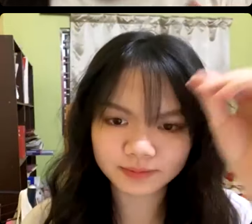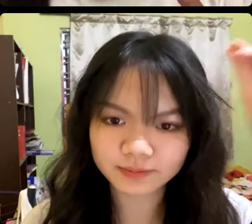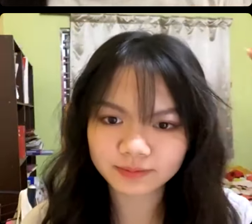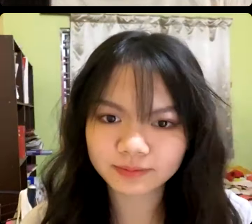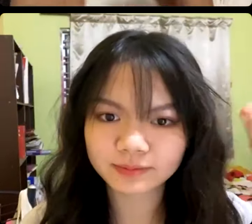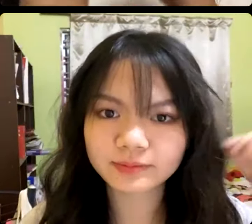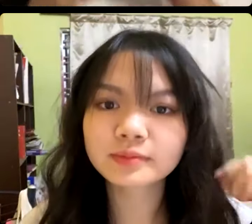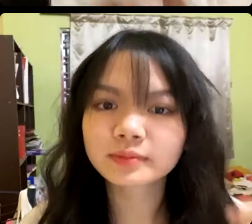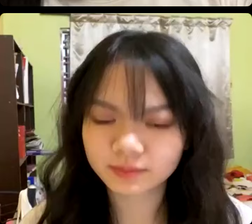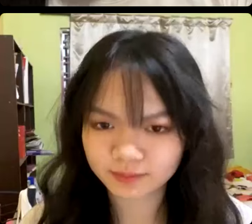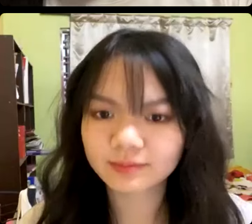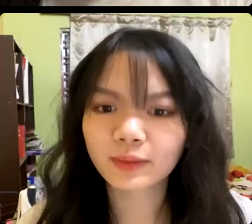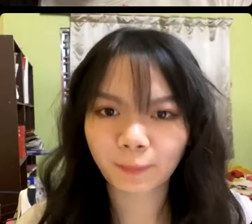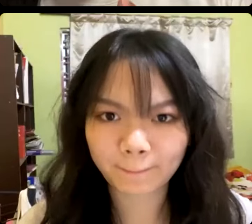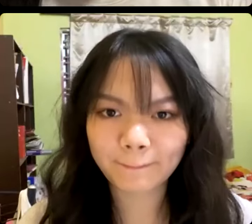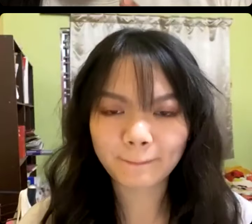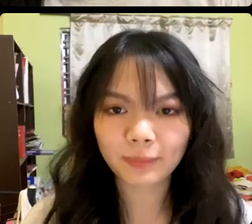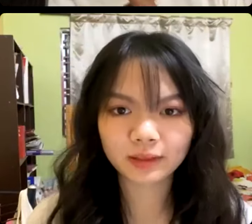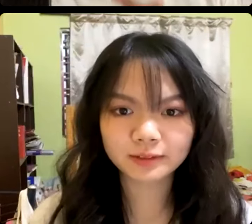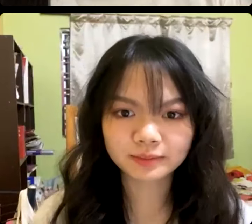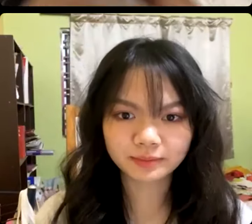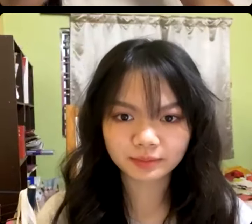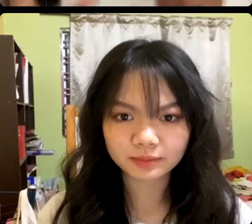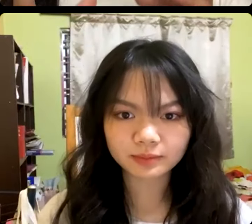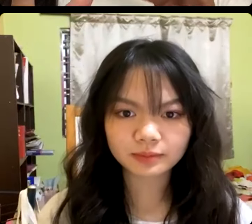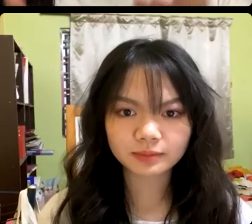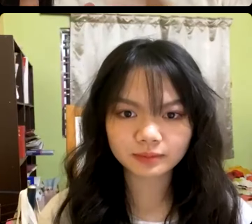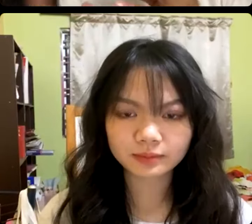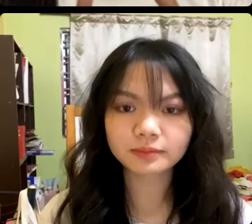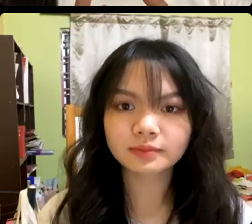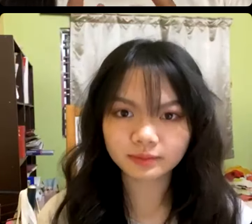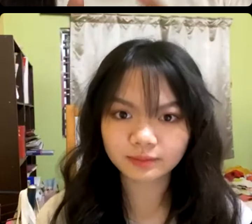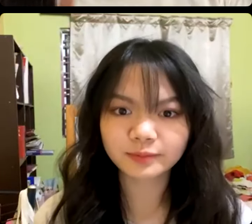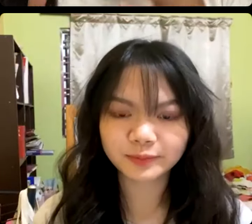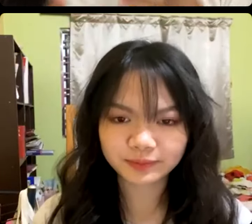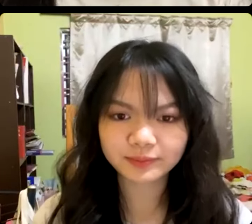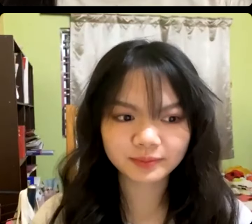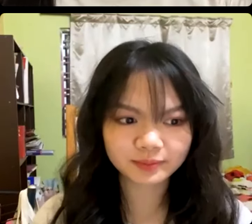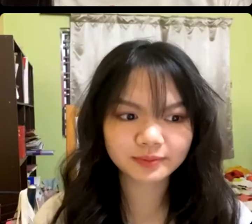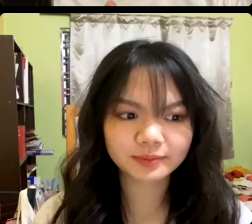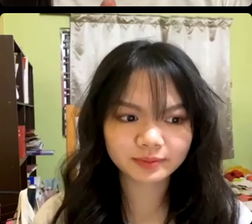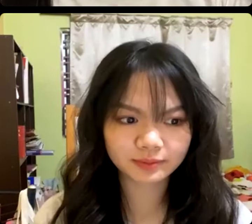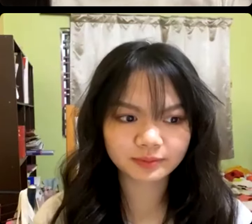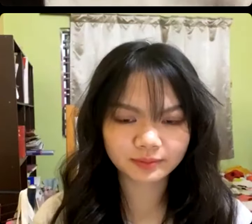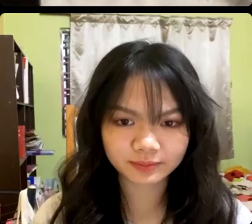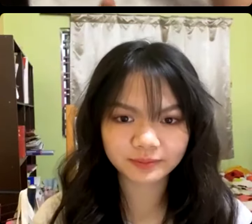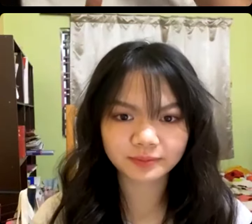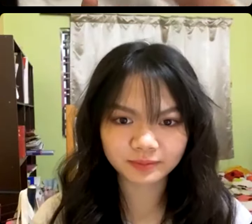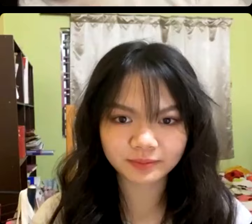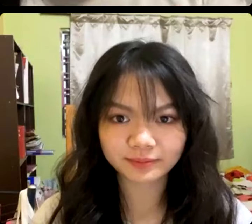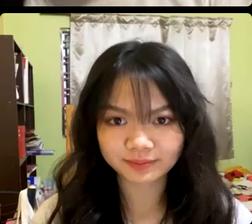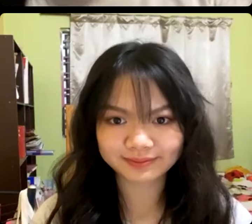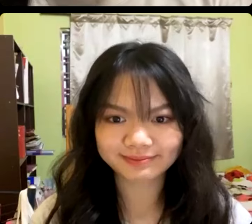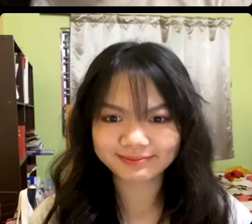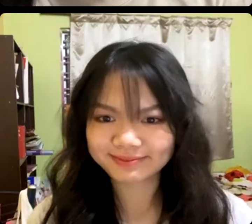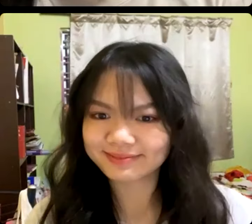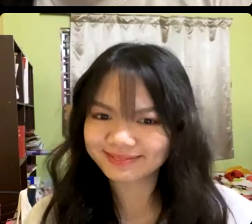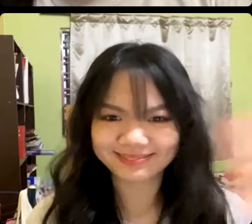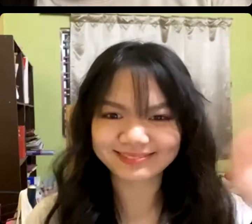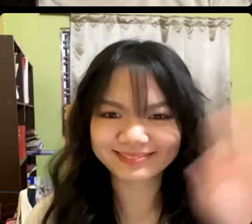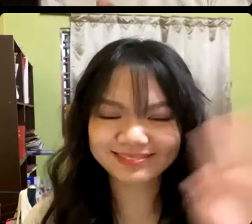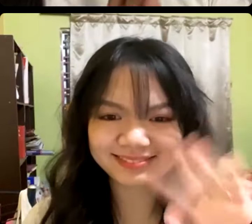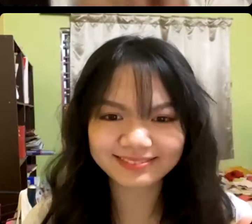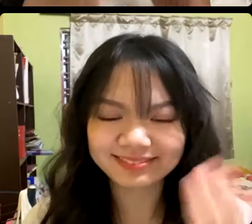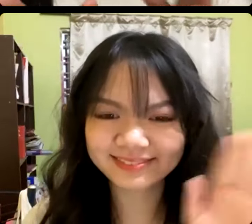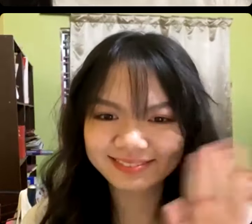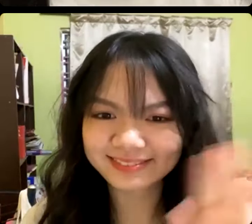your friends, you may actually share this live to your friend and invite them to join us together. So hello Anifia,